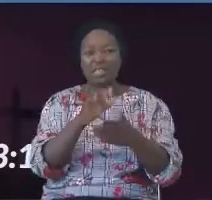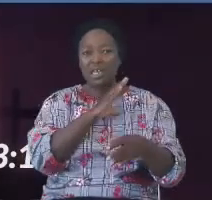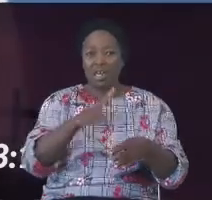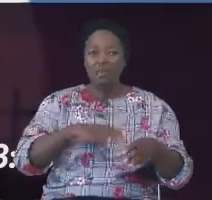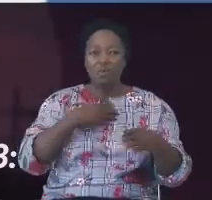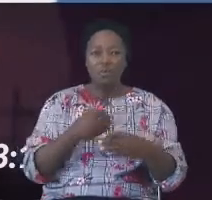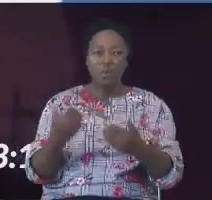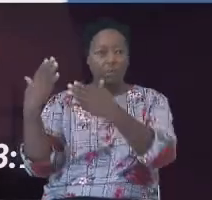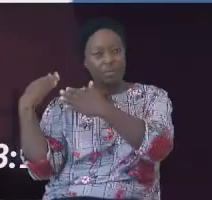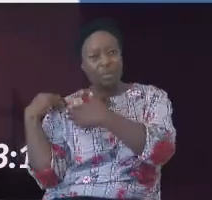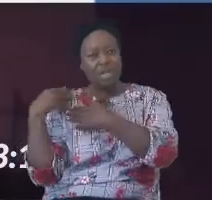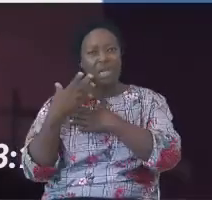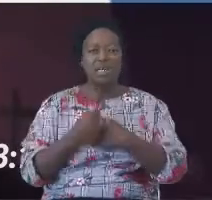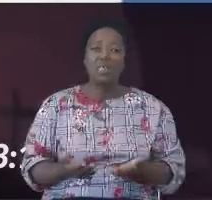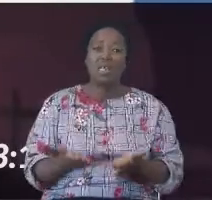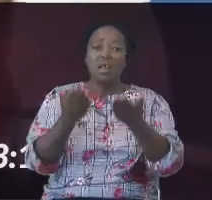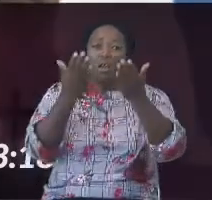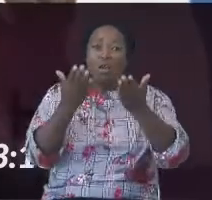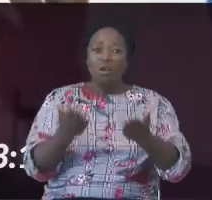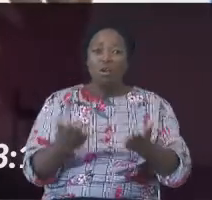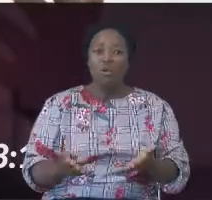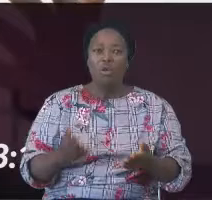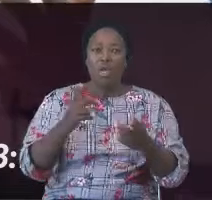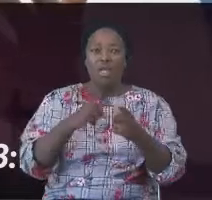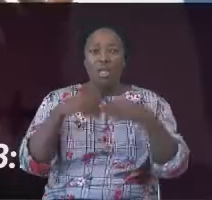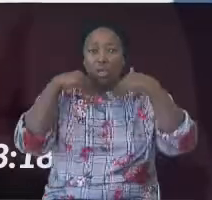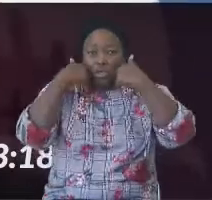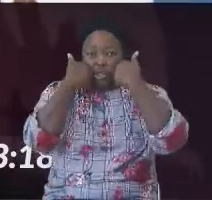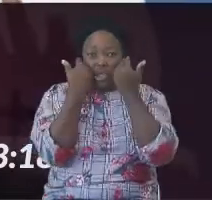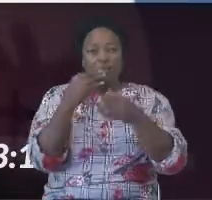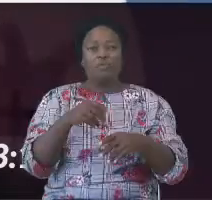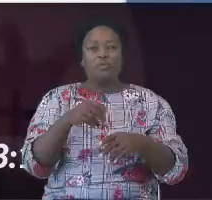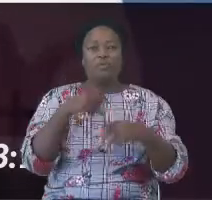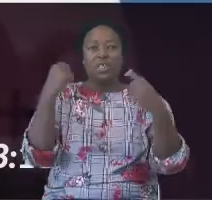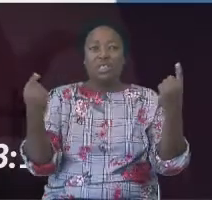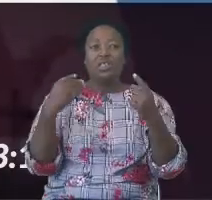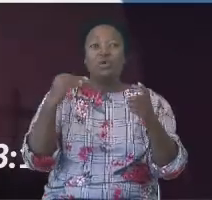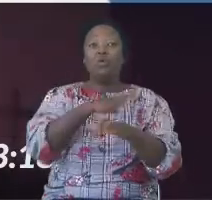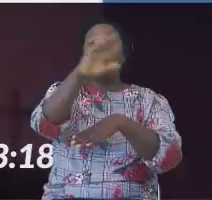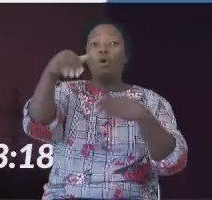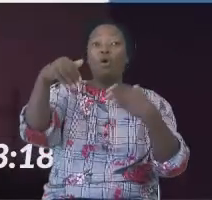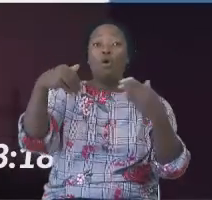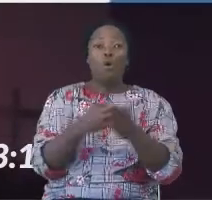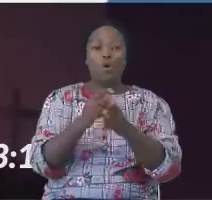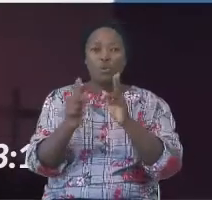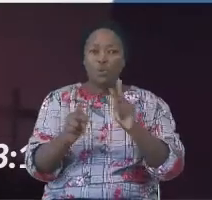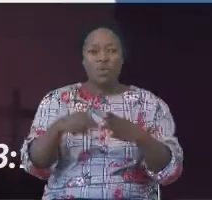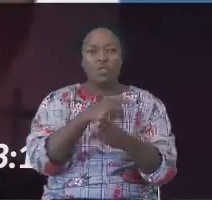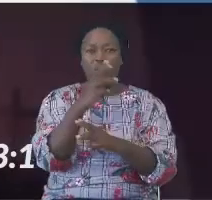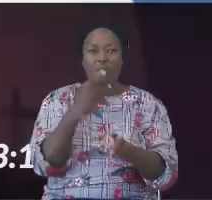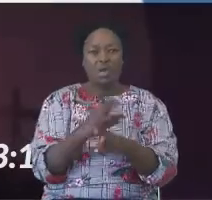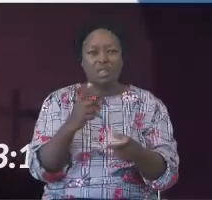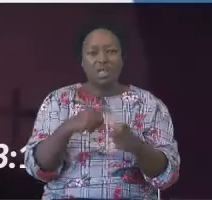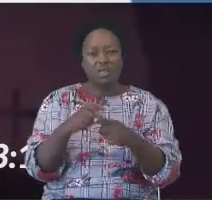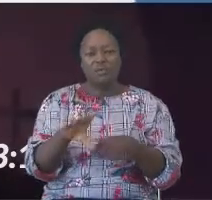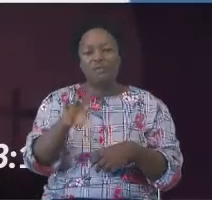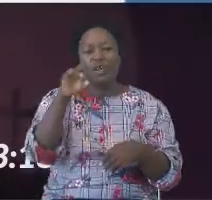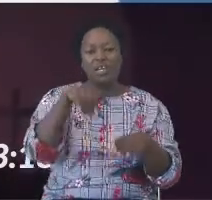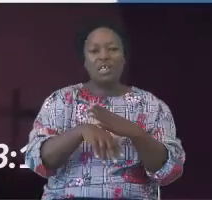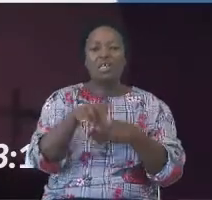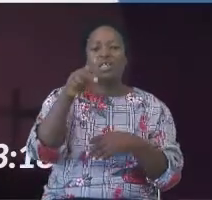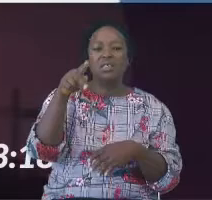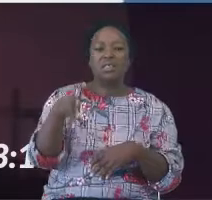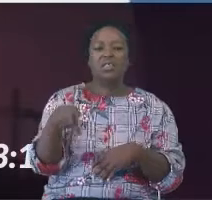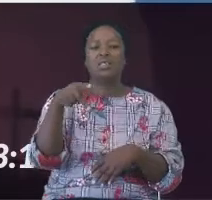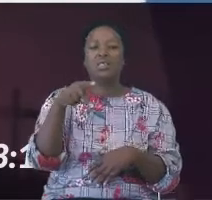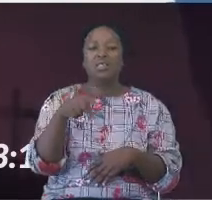bear the lord the shame the degradation the punishment of the sins of